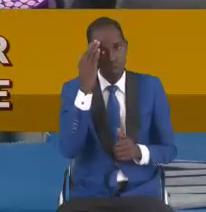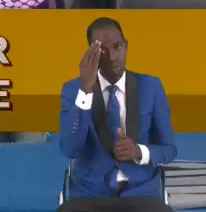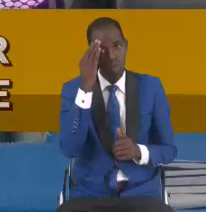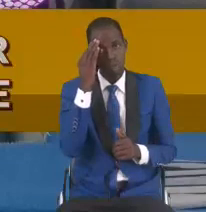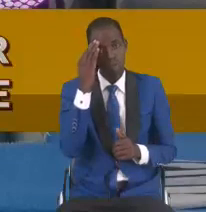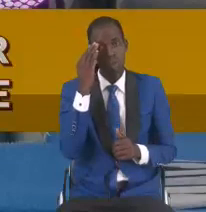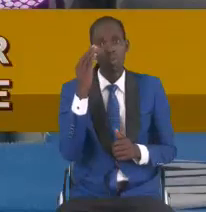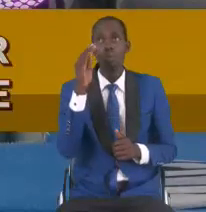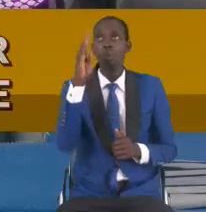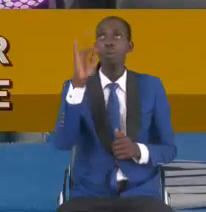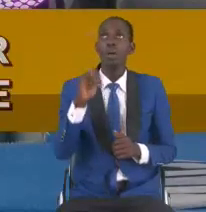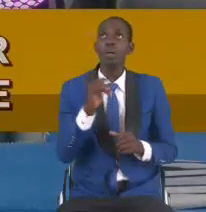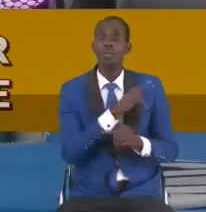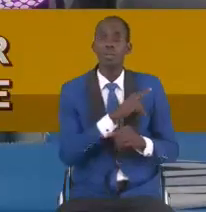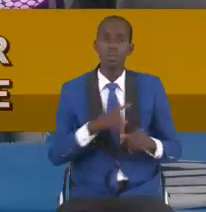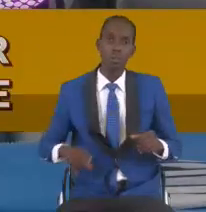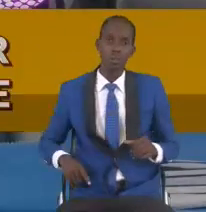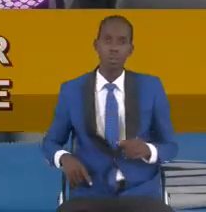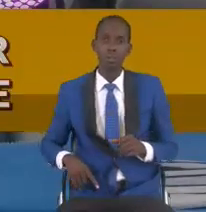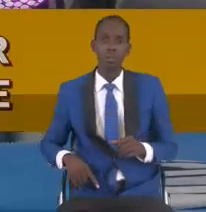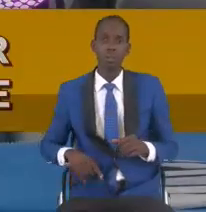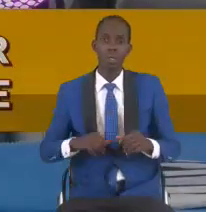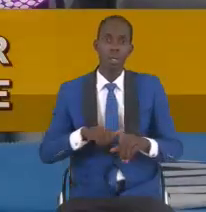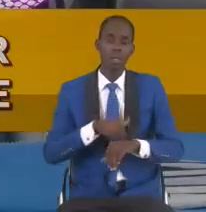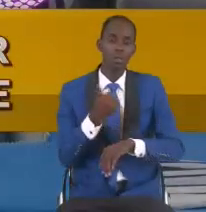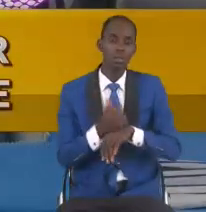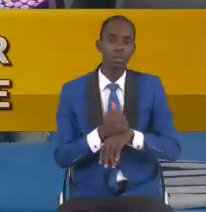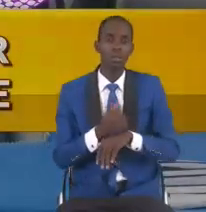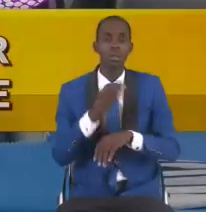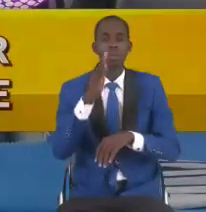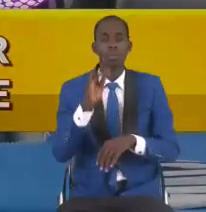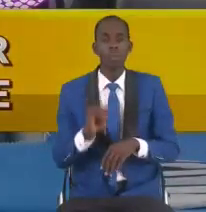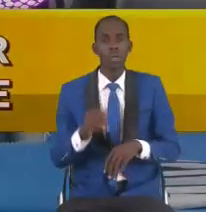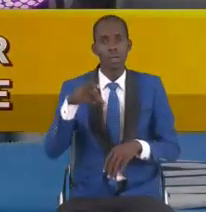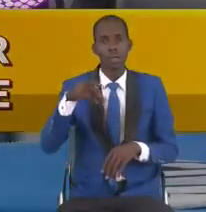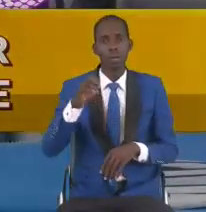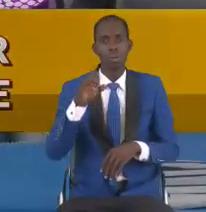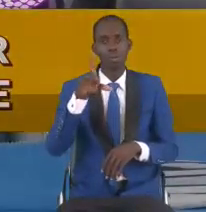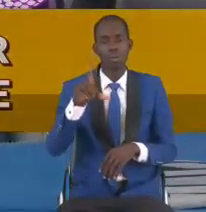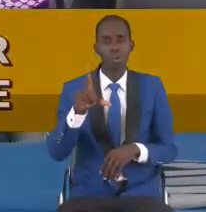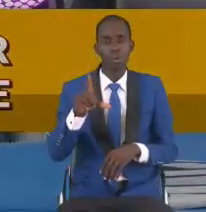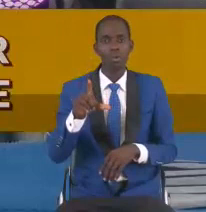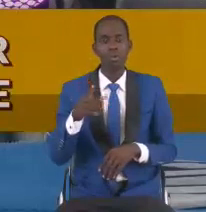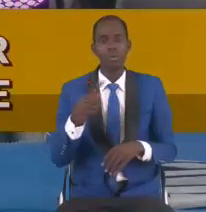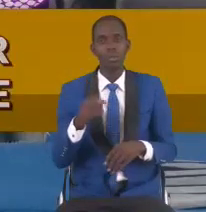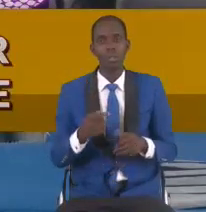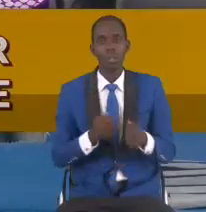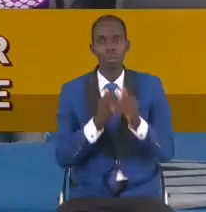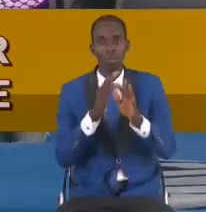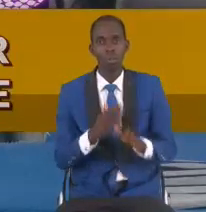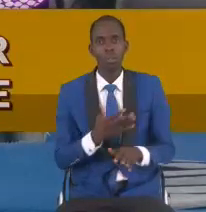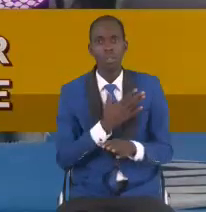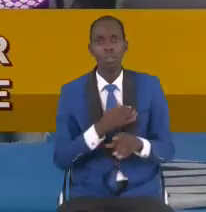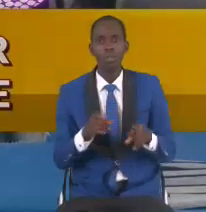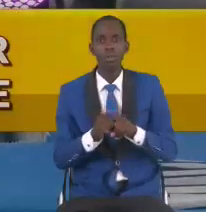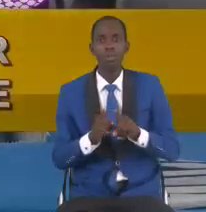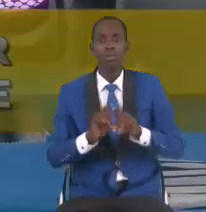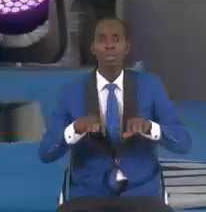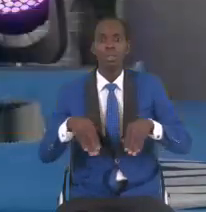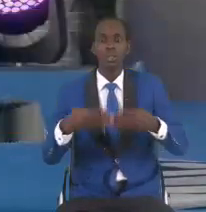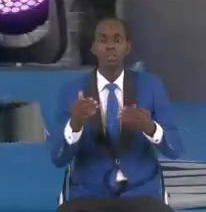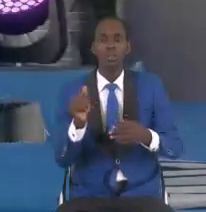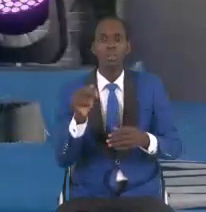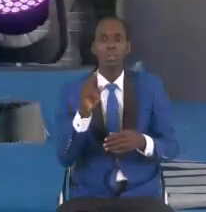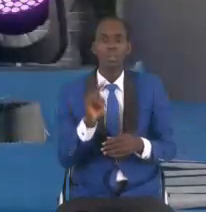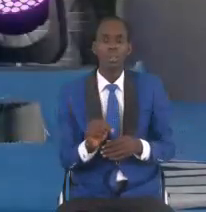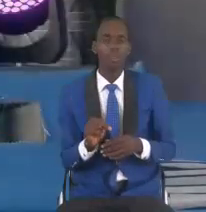Lord, acknowledged by Paul the Apostle, and then is given a mandate